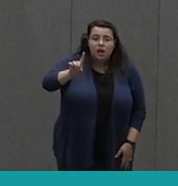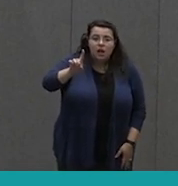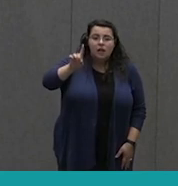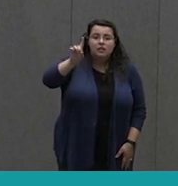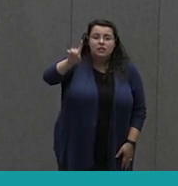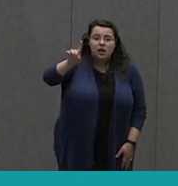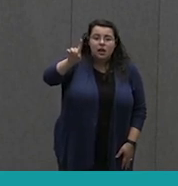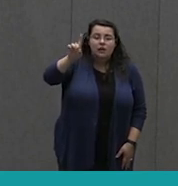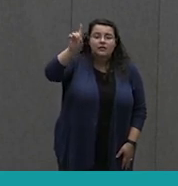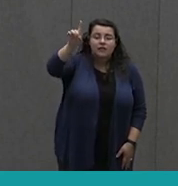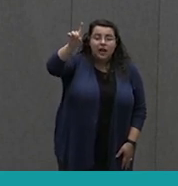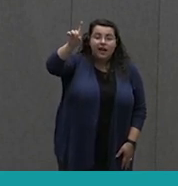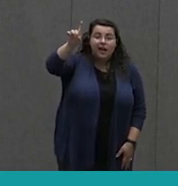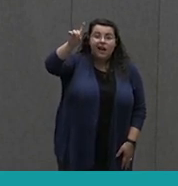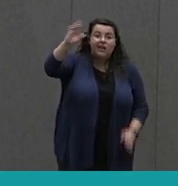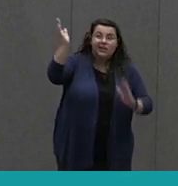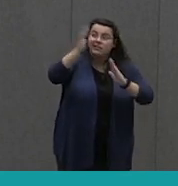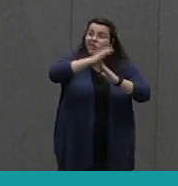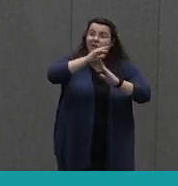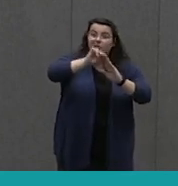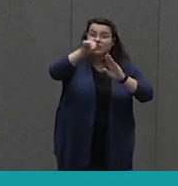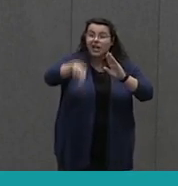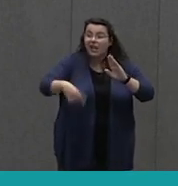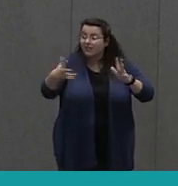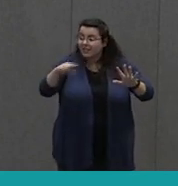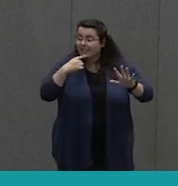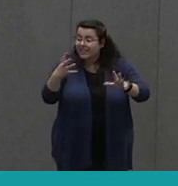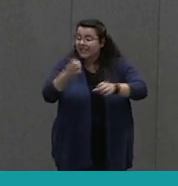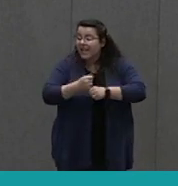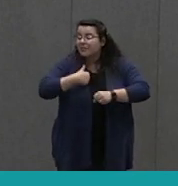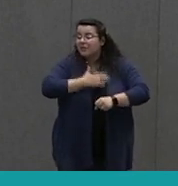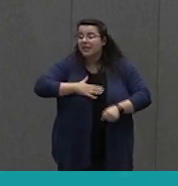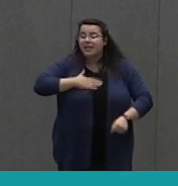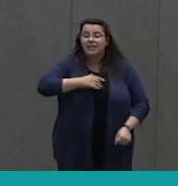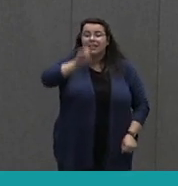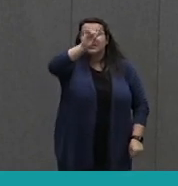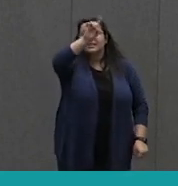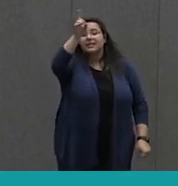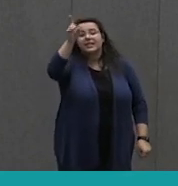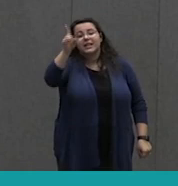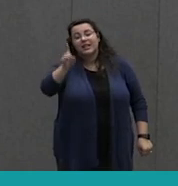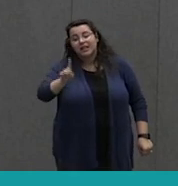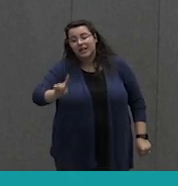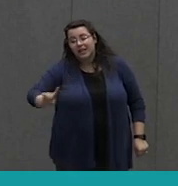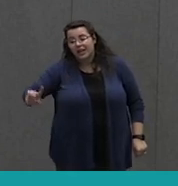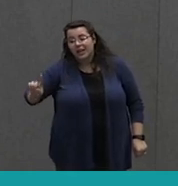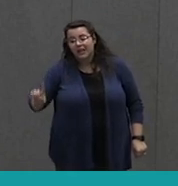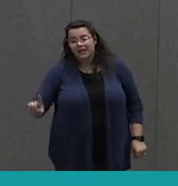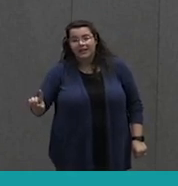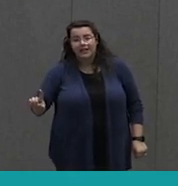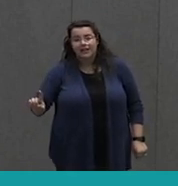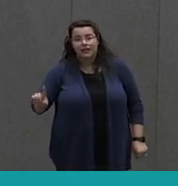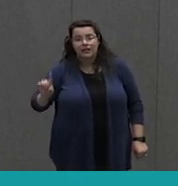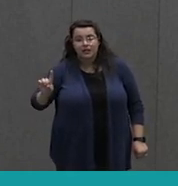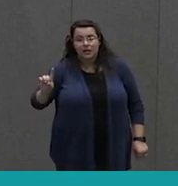it, like sit and lit and bit and fit.